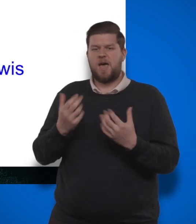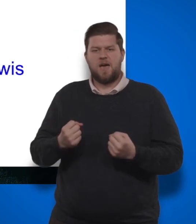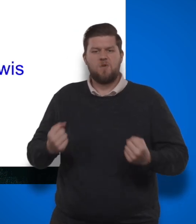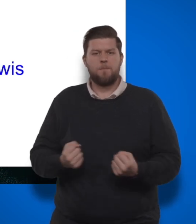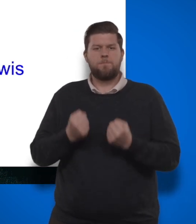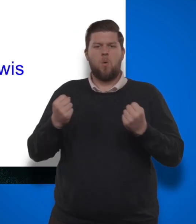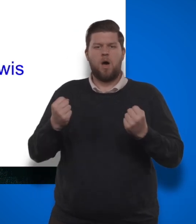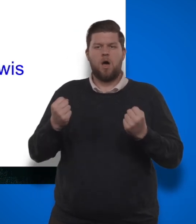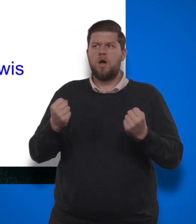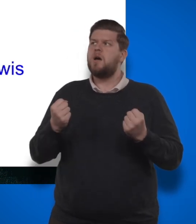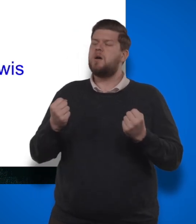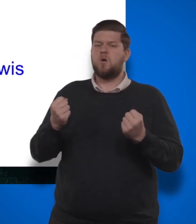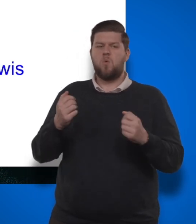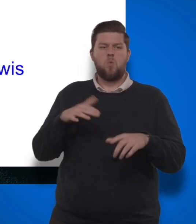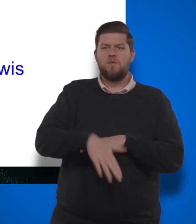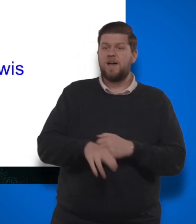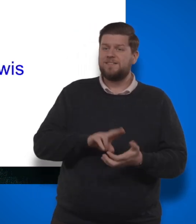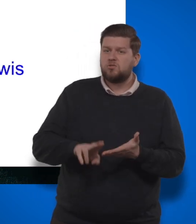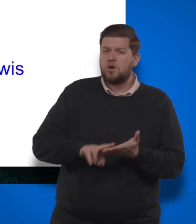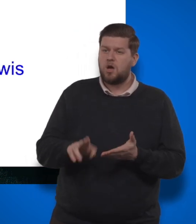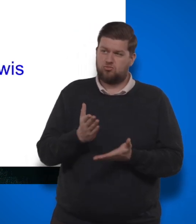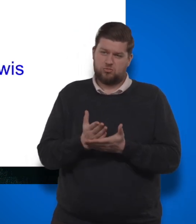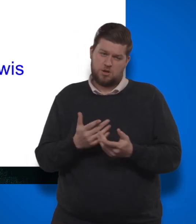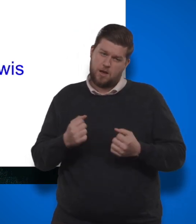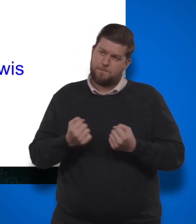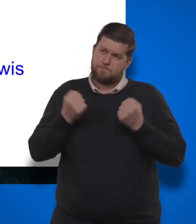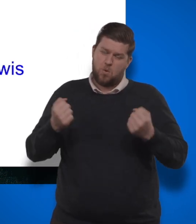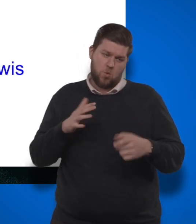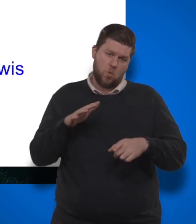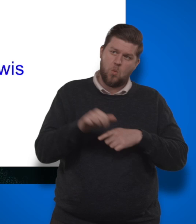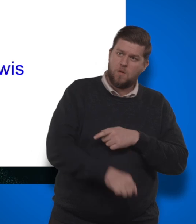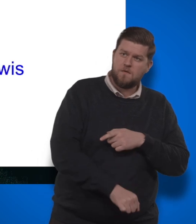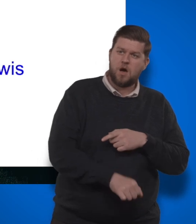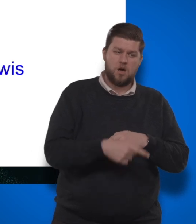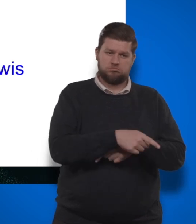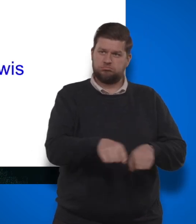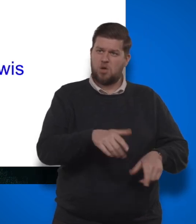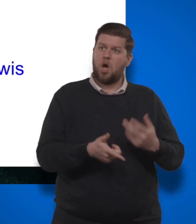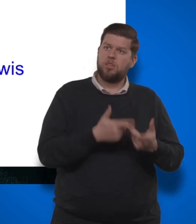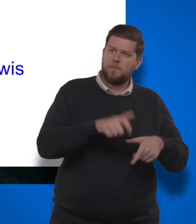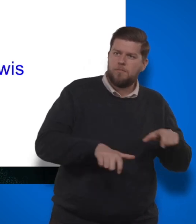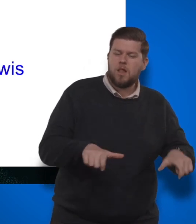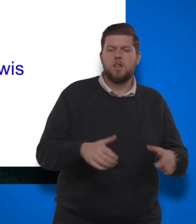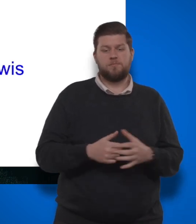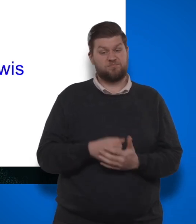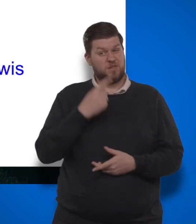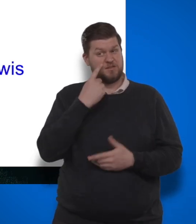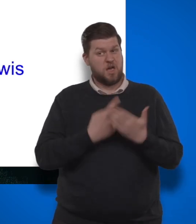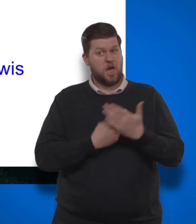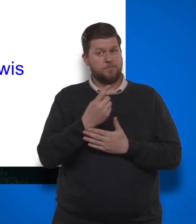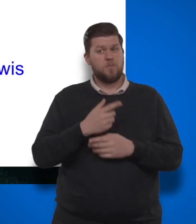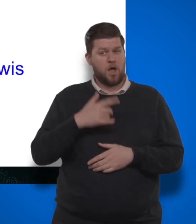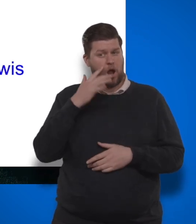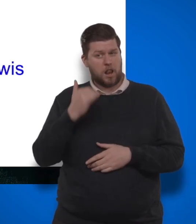relations and which humans are being abused. And of course, we're seeing this in Silicon Valley with